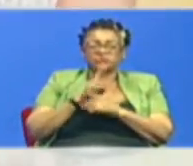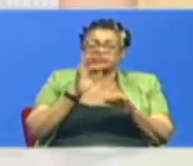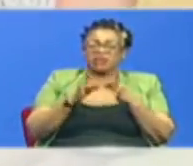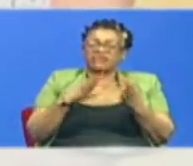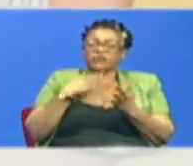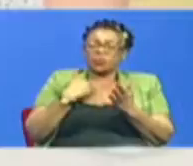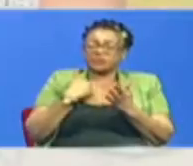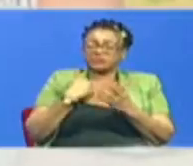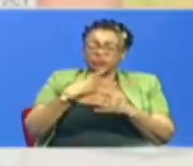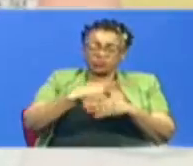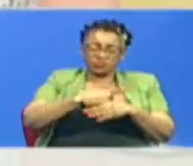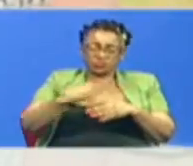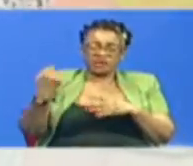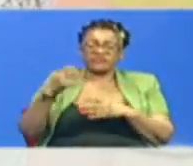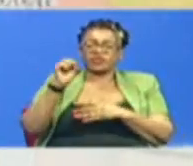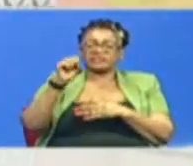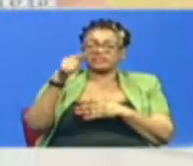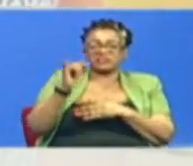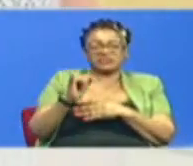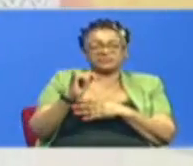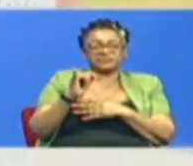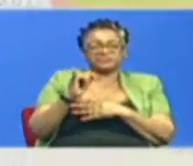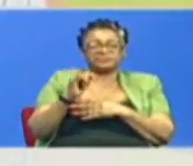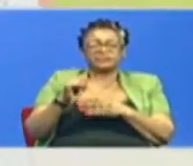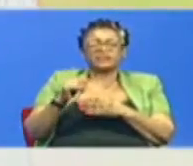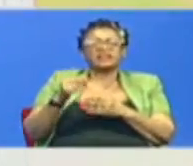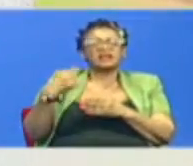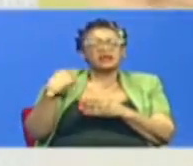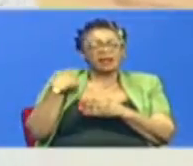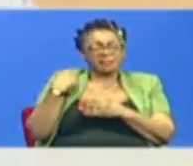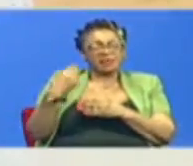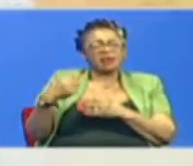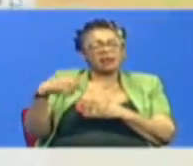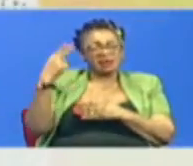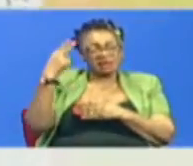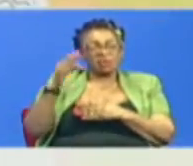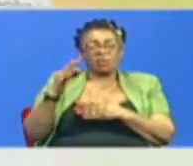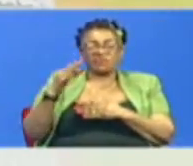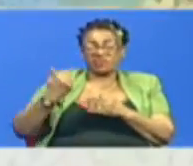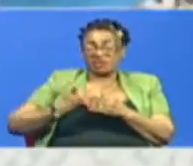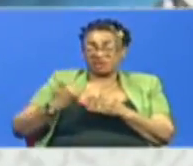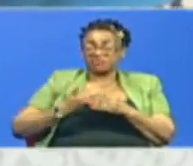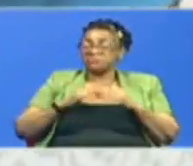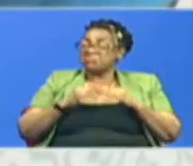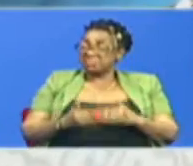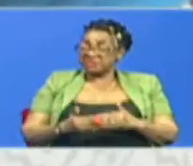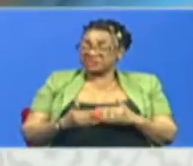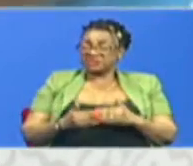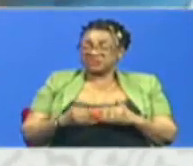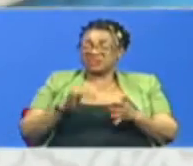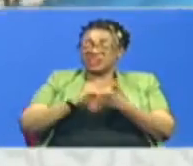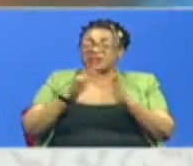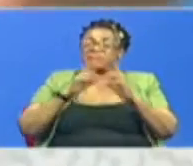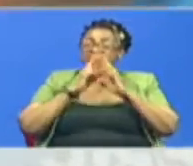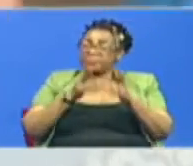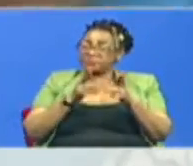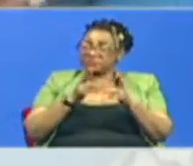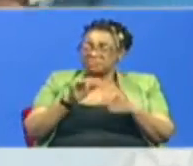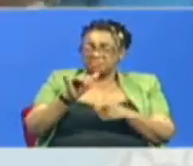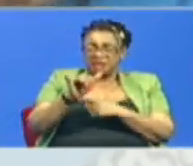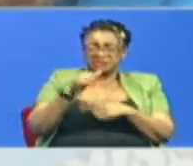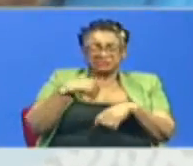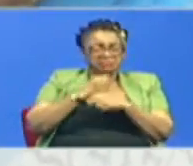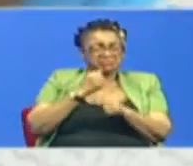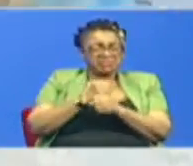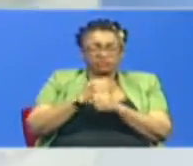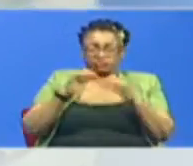The high number of teenage pregnancies that have been reported in various parts of the country perhaps points to the broken link in